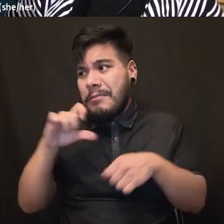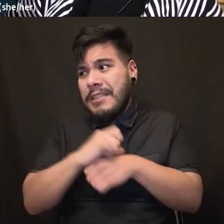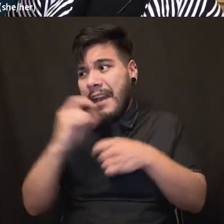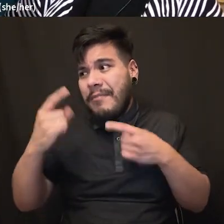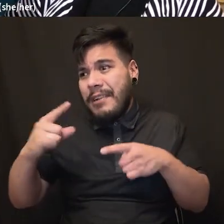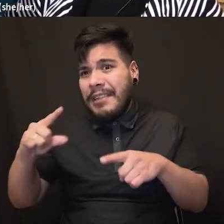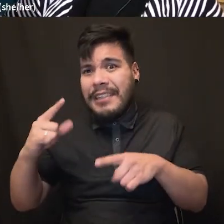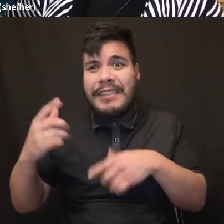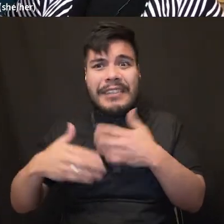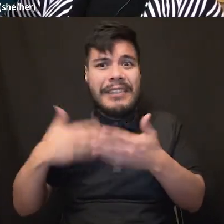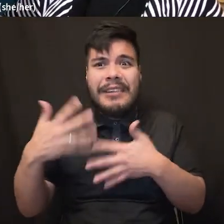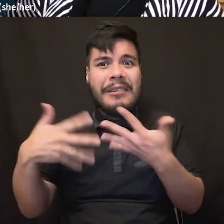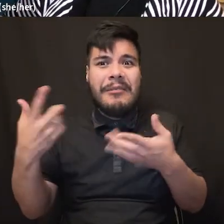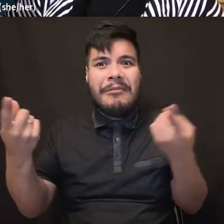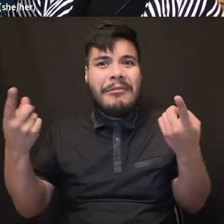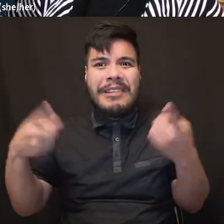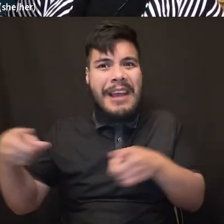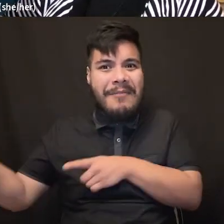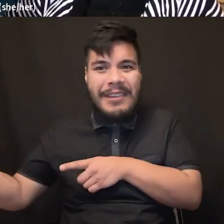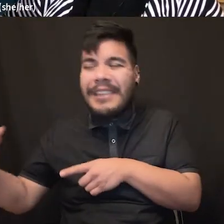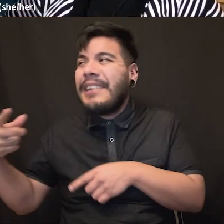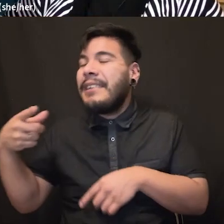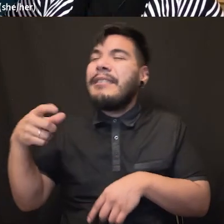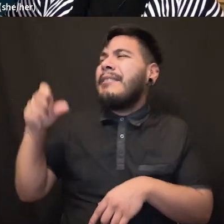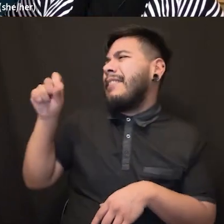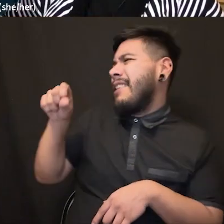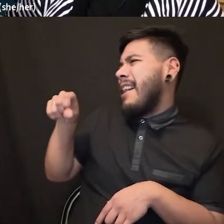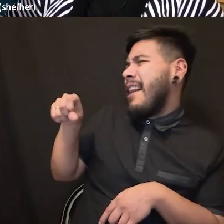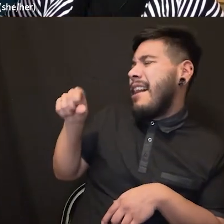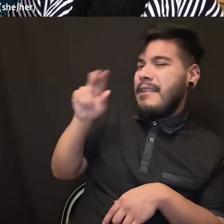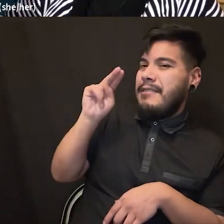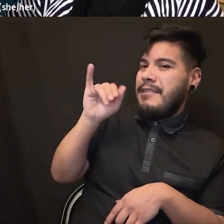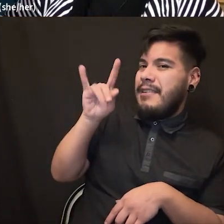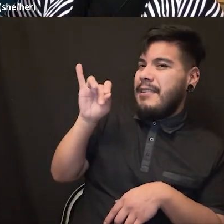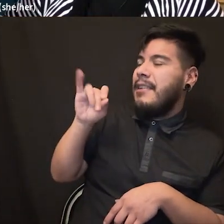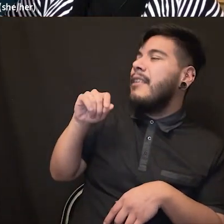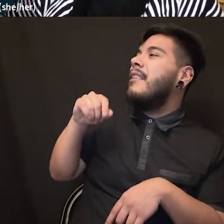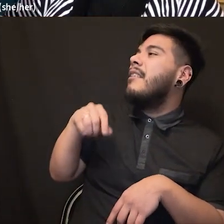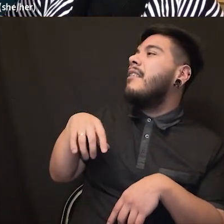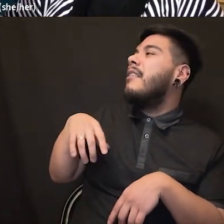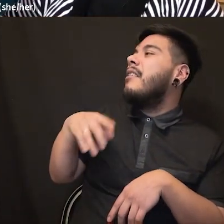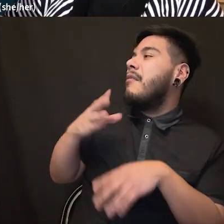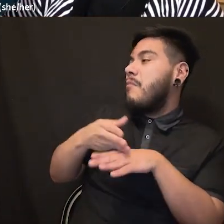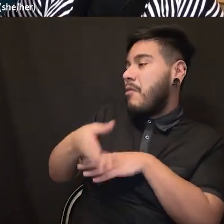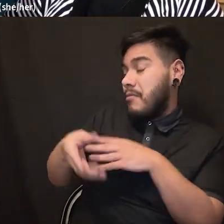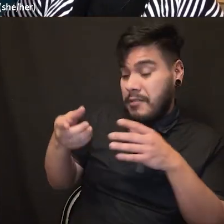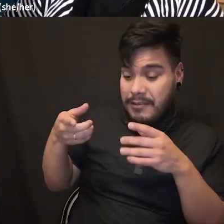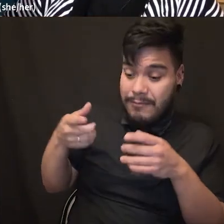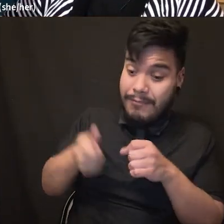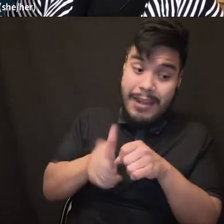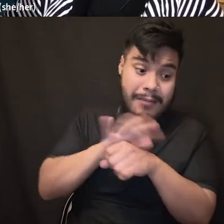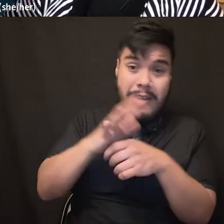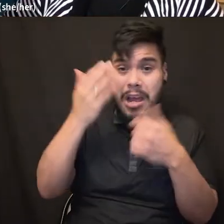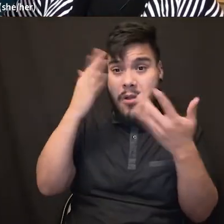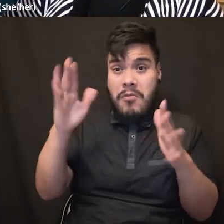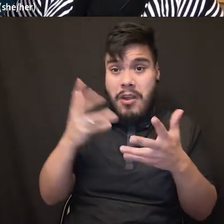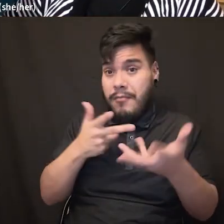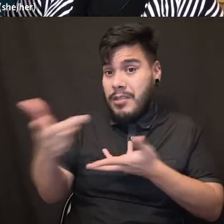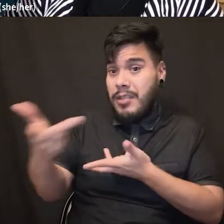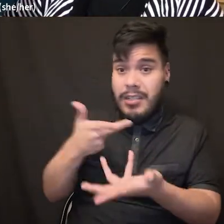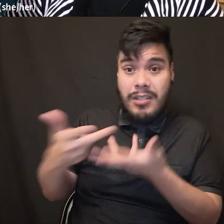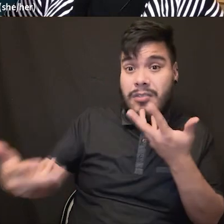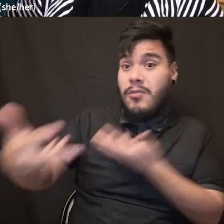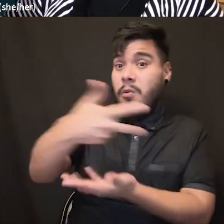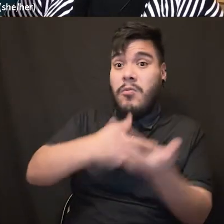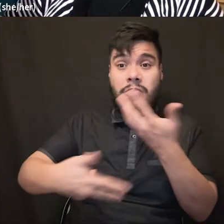happening? Mm-hmm. Yeah, post-pandemic, it's like, I don't even know how to be social anymore. I don't even know